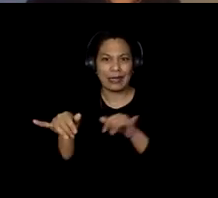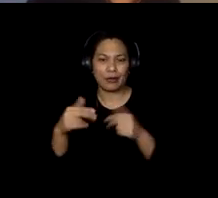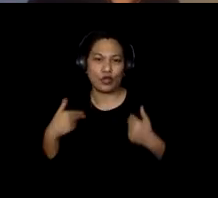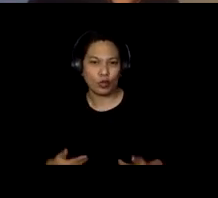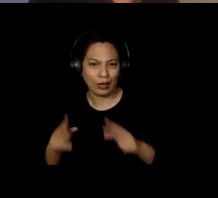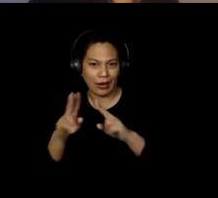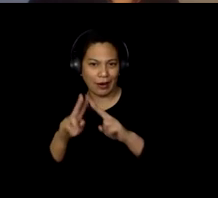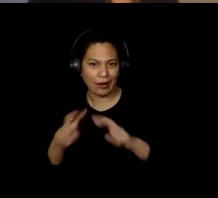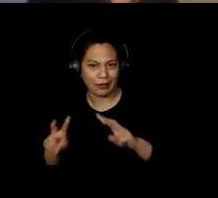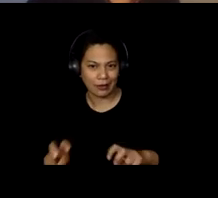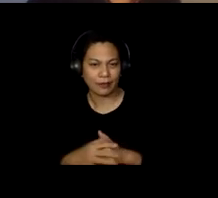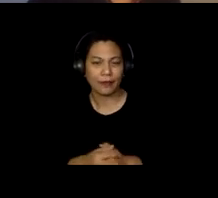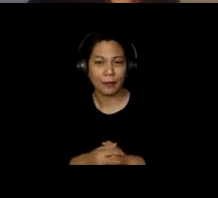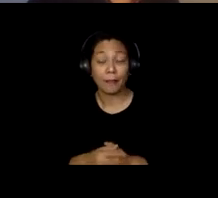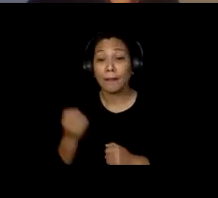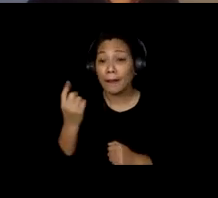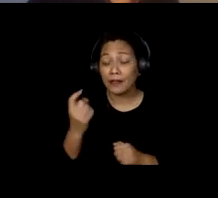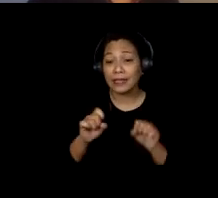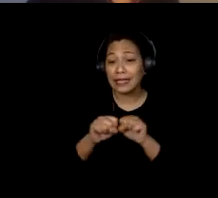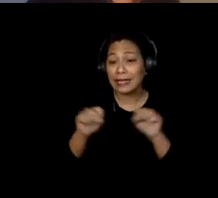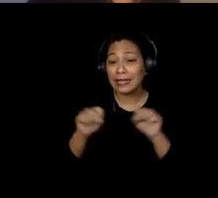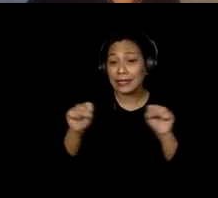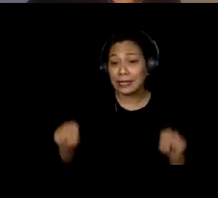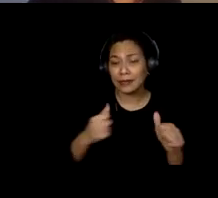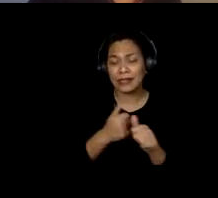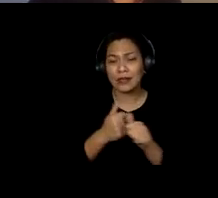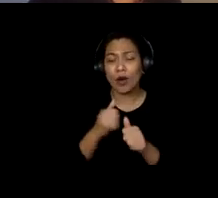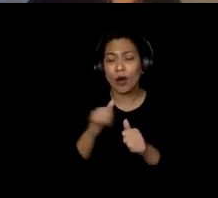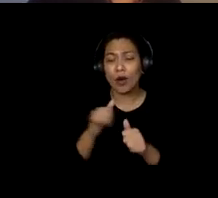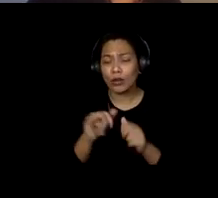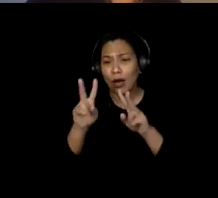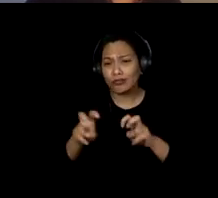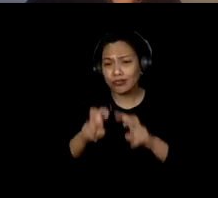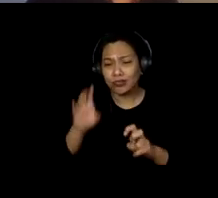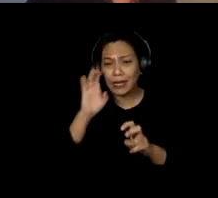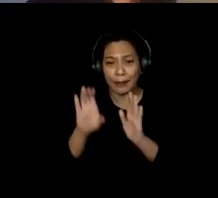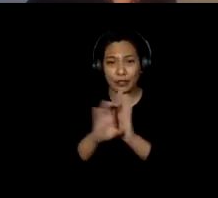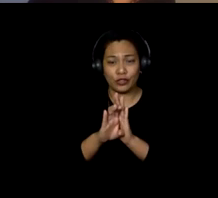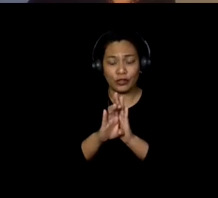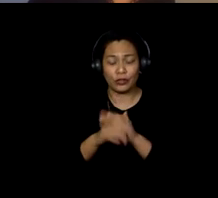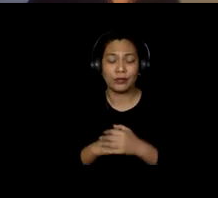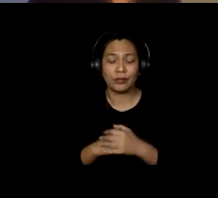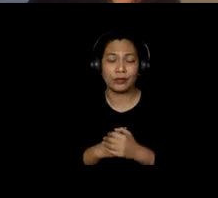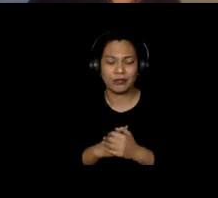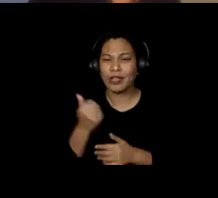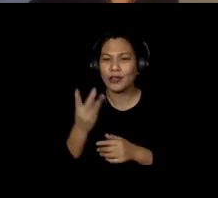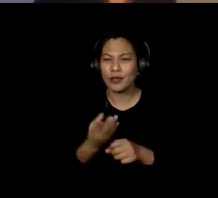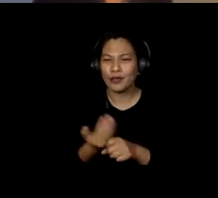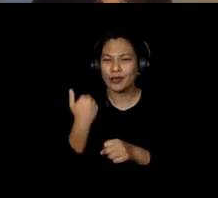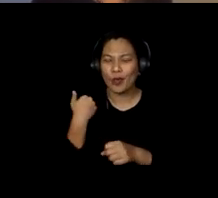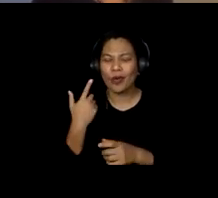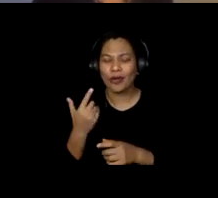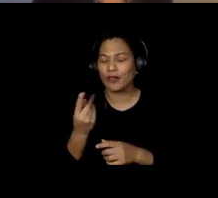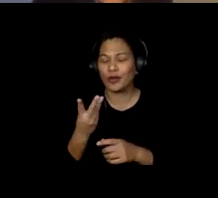In the same way, these systems are also analyzing images. So as I mentioned just a couple minutes ago, right